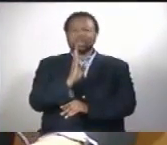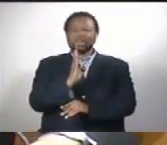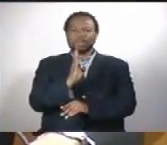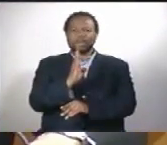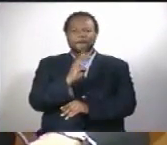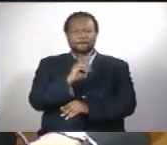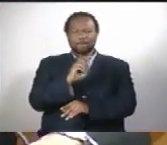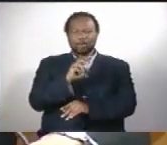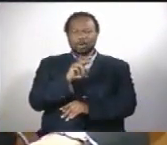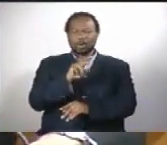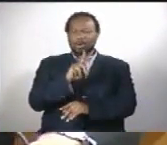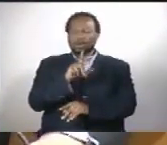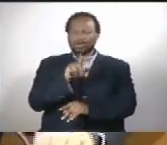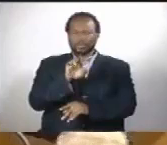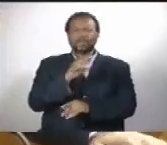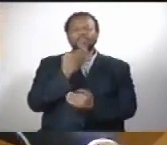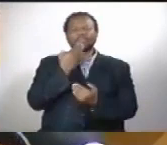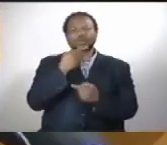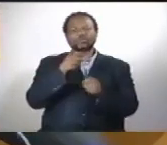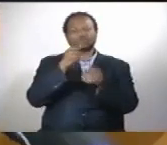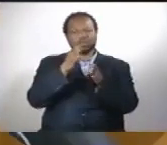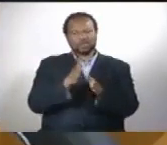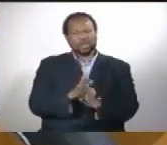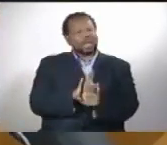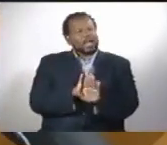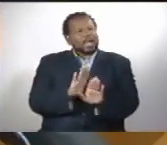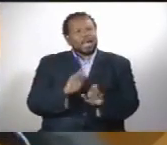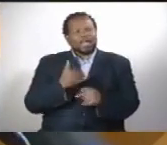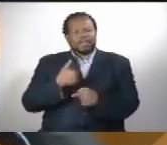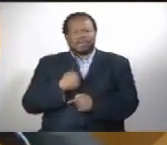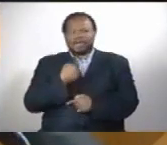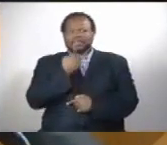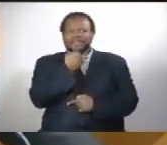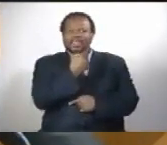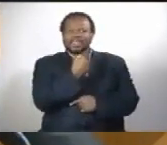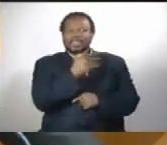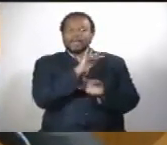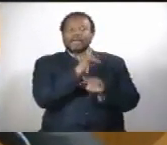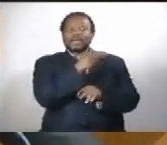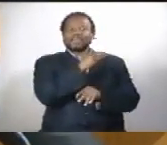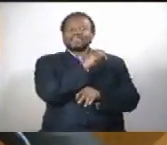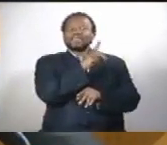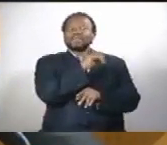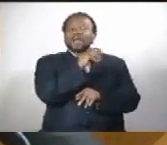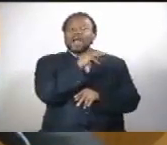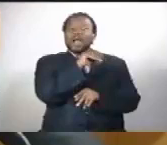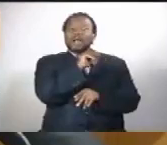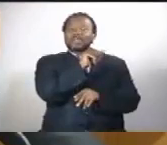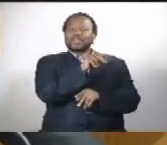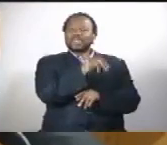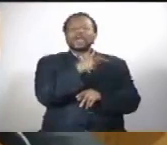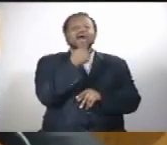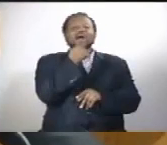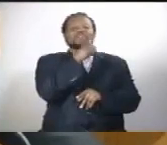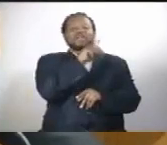Honourable Mulder. Thank you, Honourable Speaker. I did not say that the Honourable Minister of Basic Education was appointed because he's married to